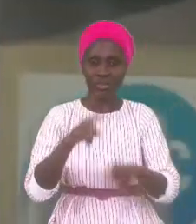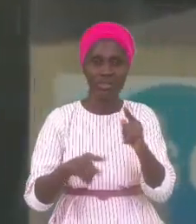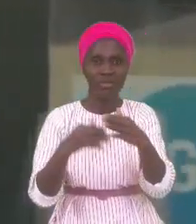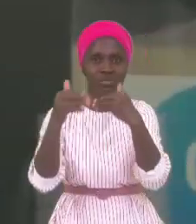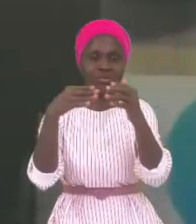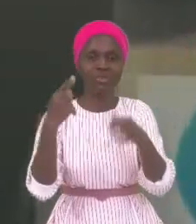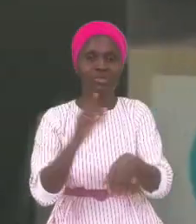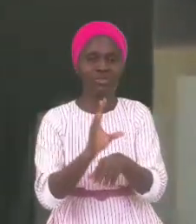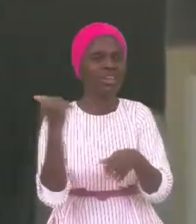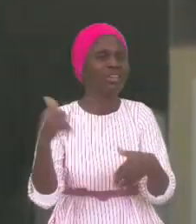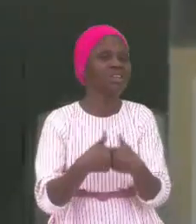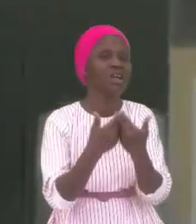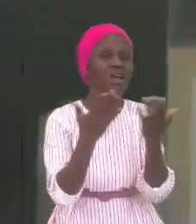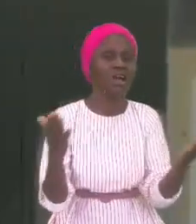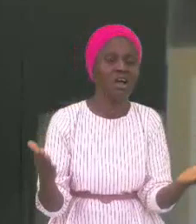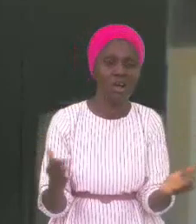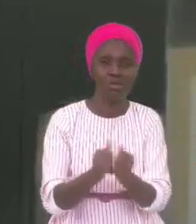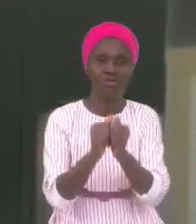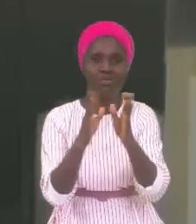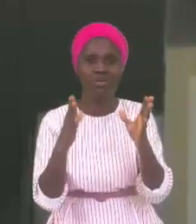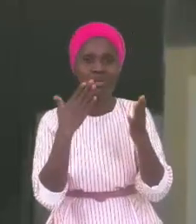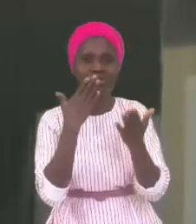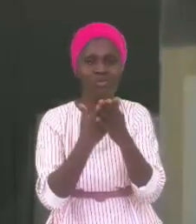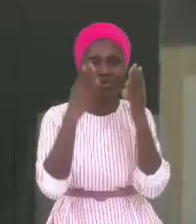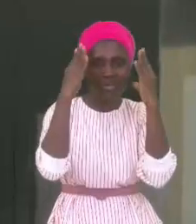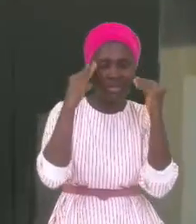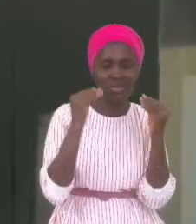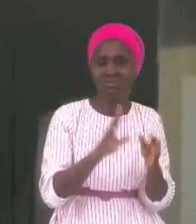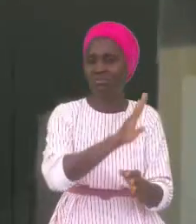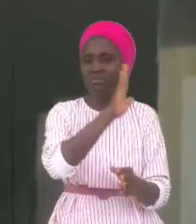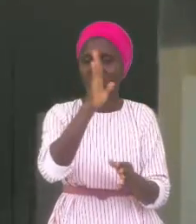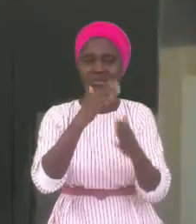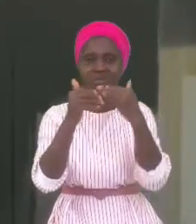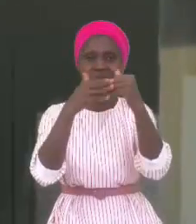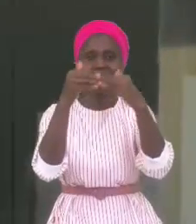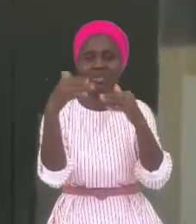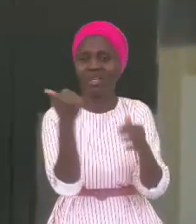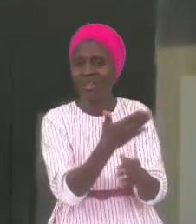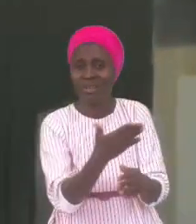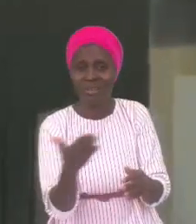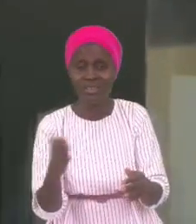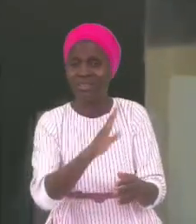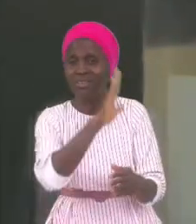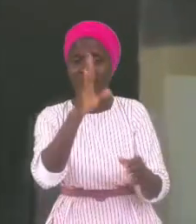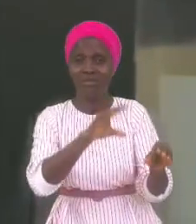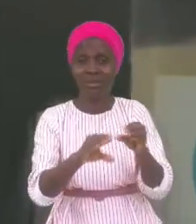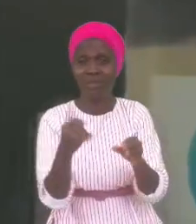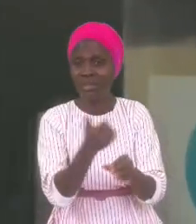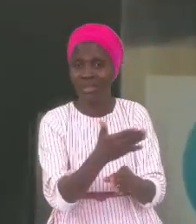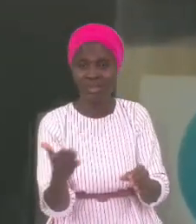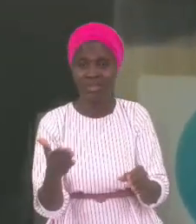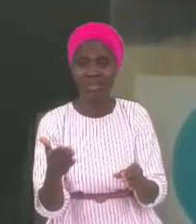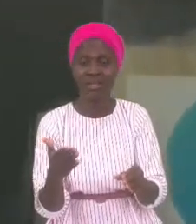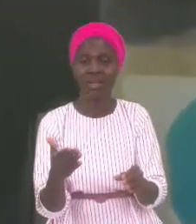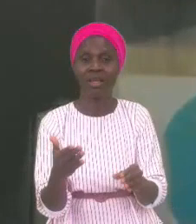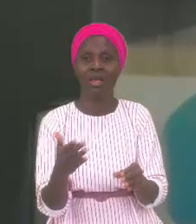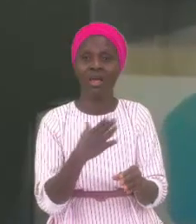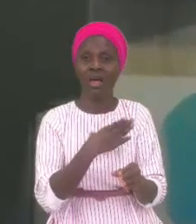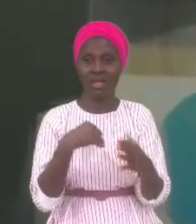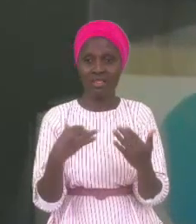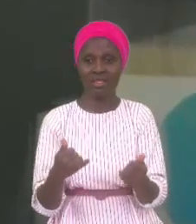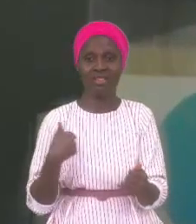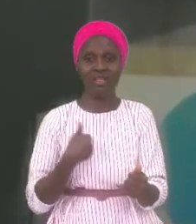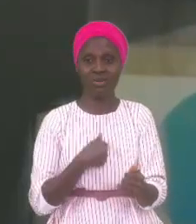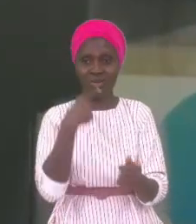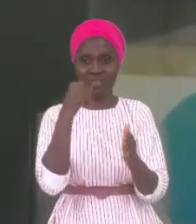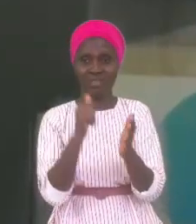training, no experience. We've never built anything. We've never done anything. And now we are, you know, we say God is